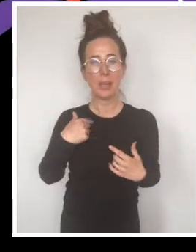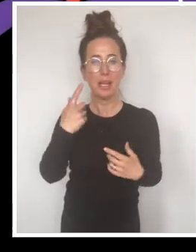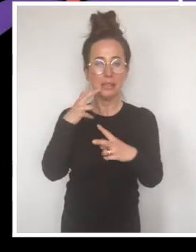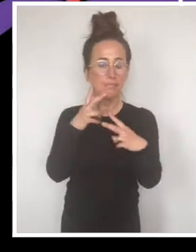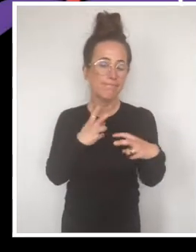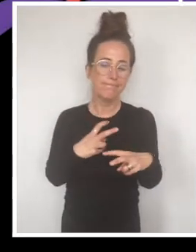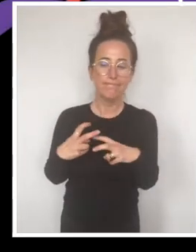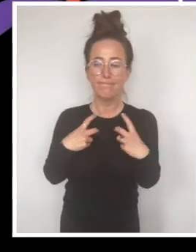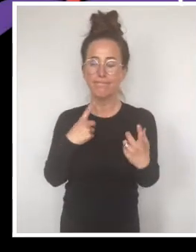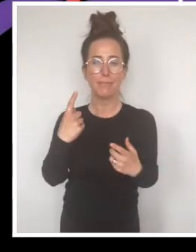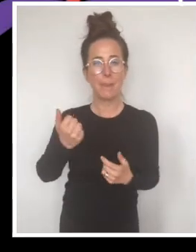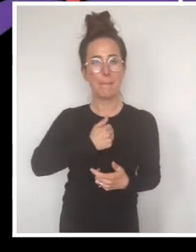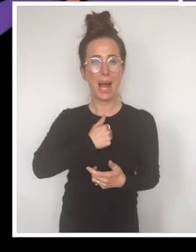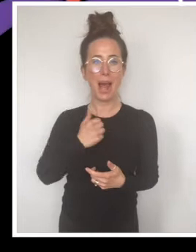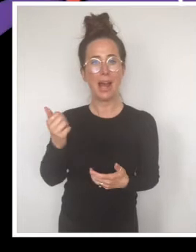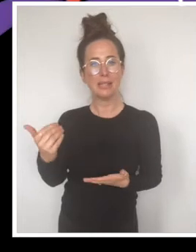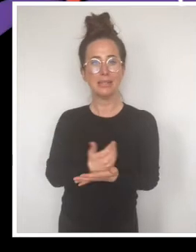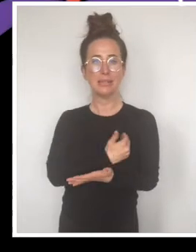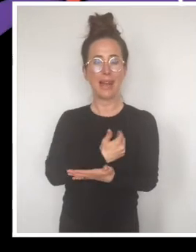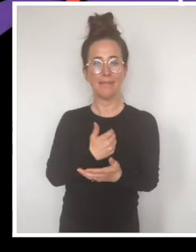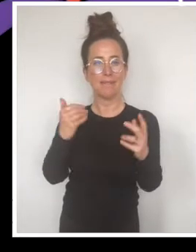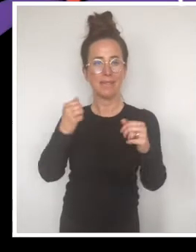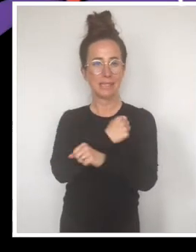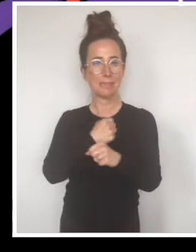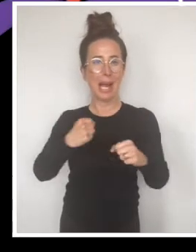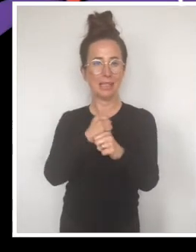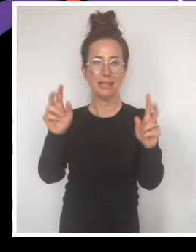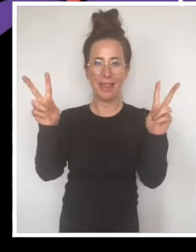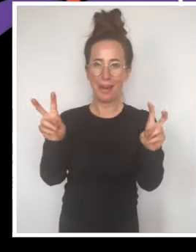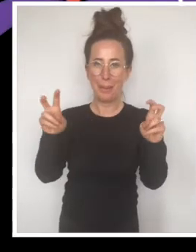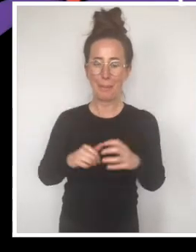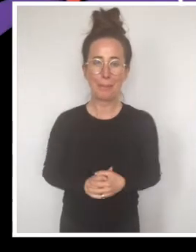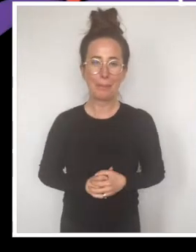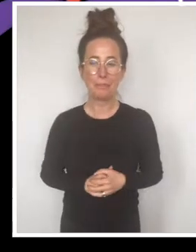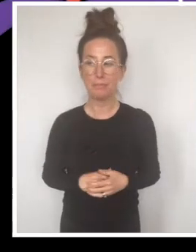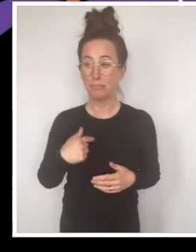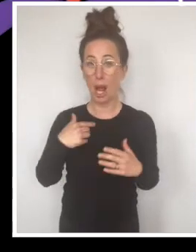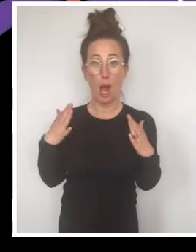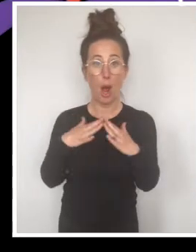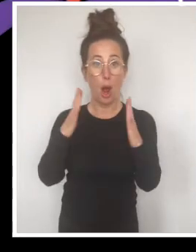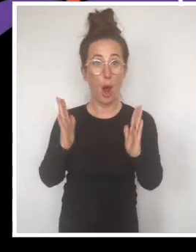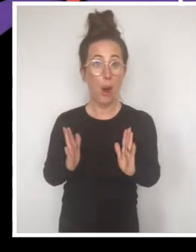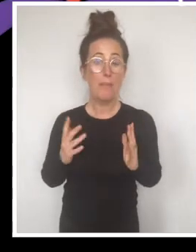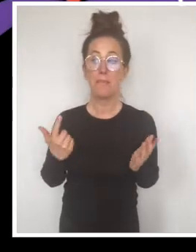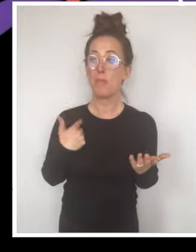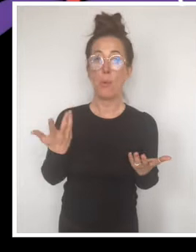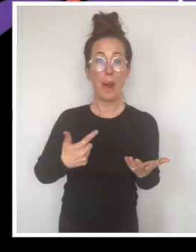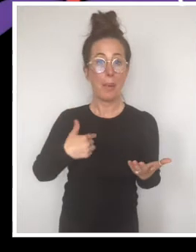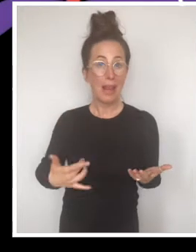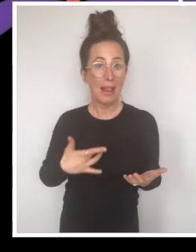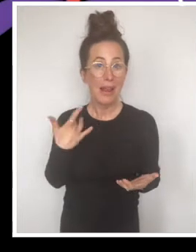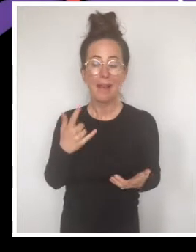the theme of my safe space. Now, our home or our place of living is really important